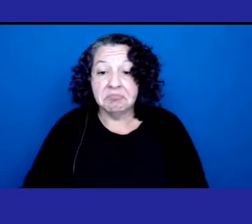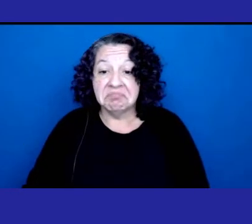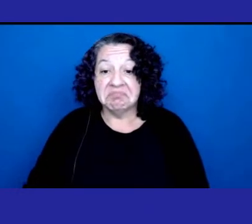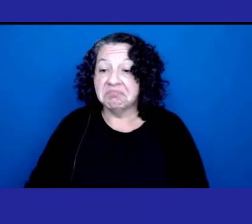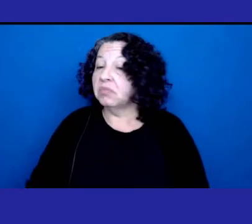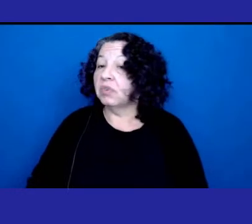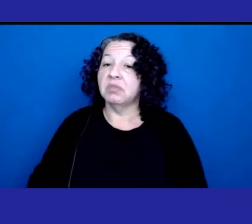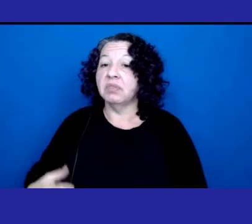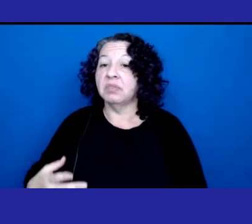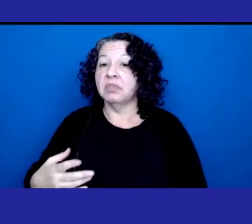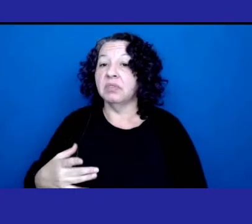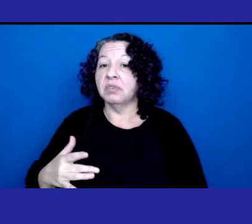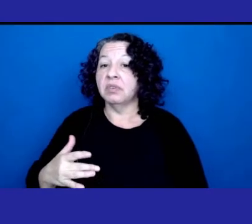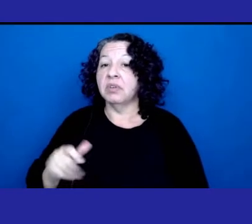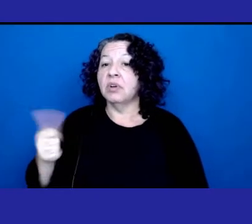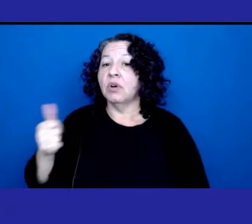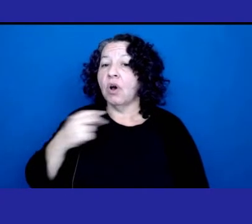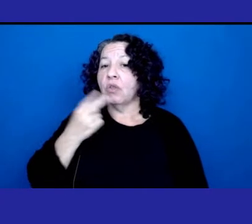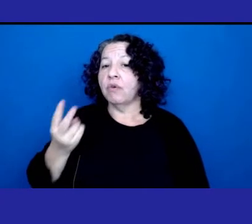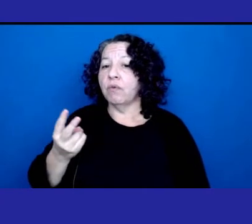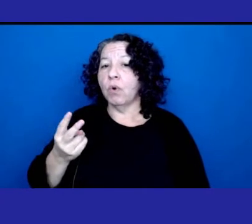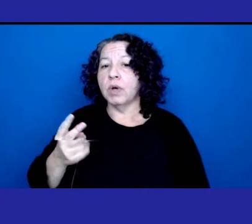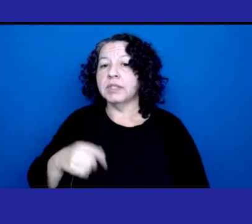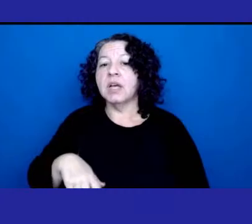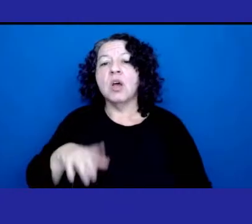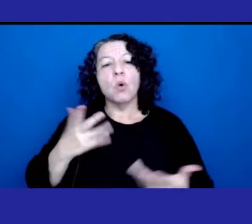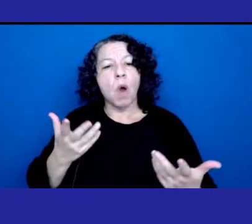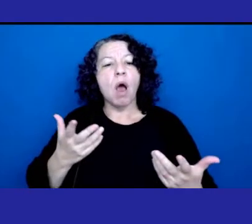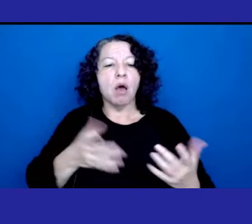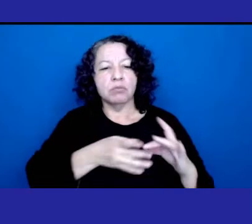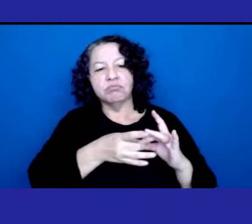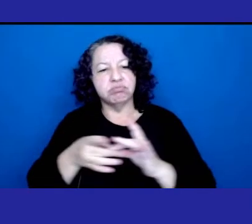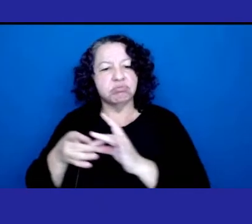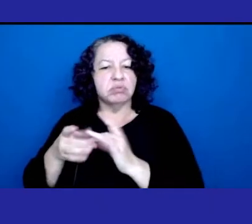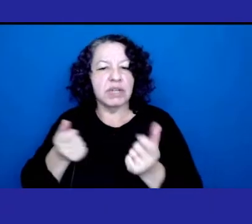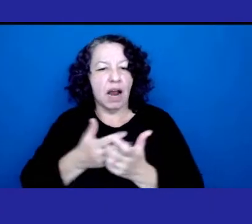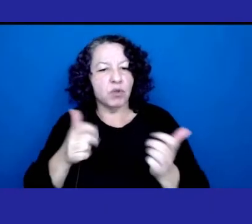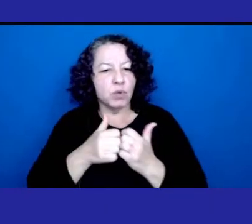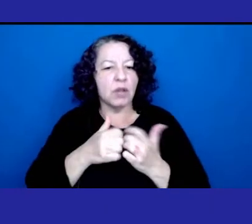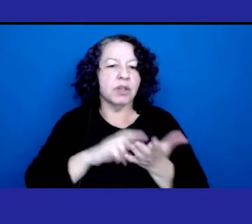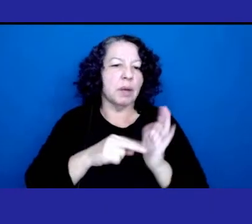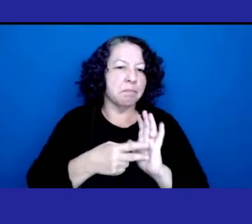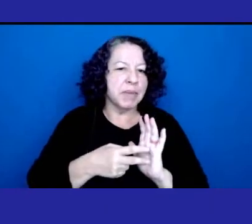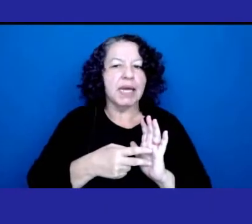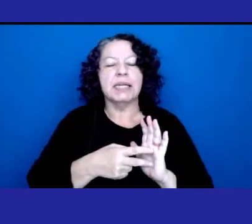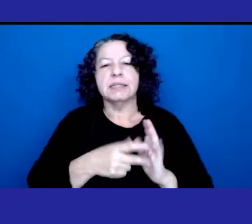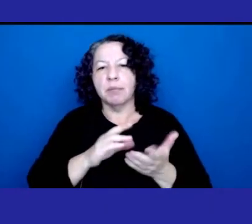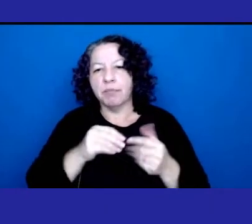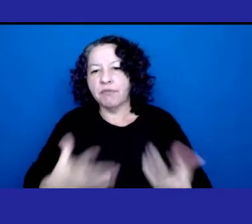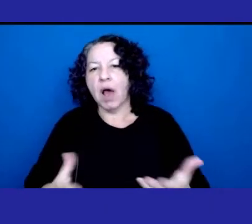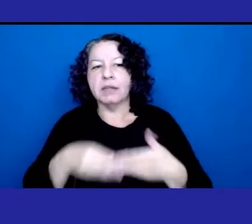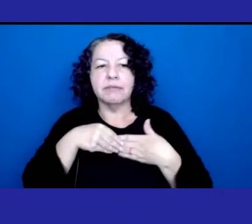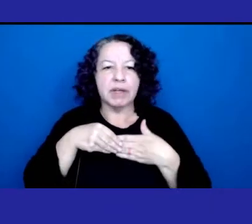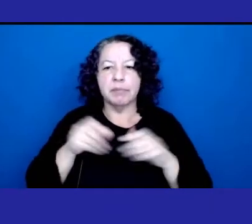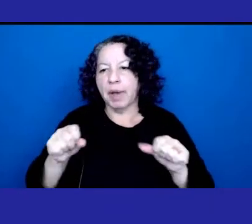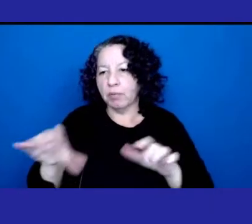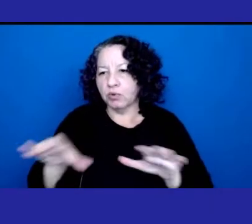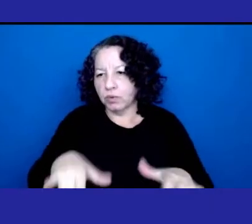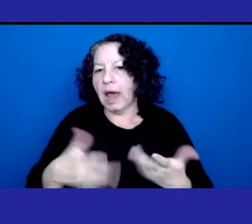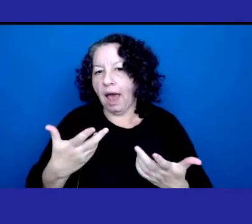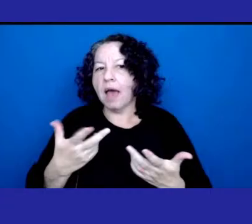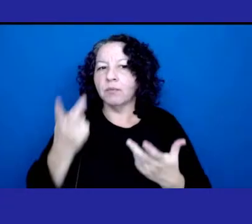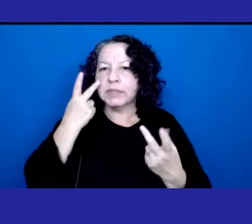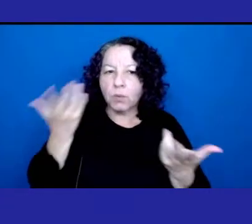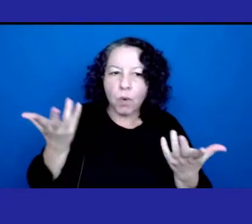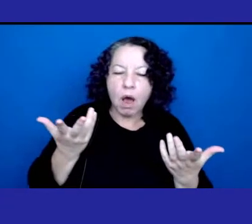to link these pieces together, the concept here is this gives us the flexibility to do what you're saying. right. We'll see what makes sense to Dr. Martone's point, to bring as much